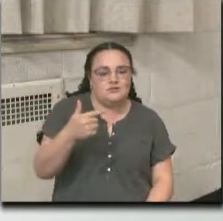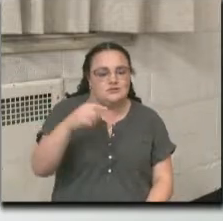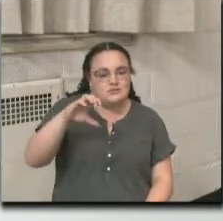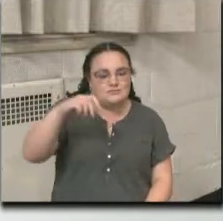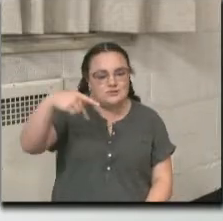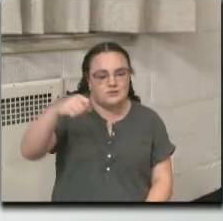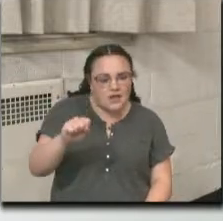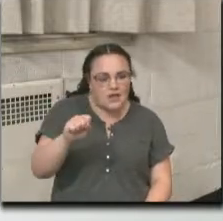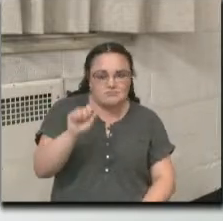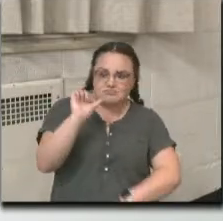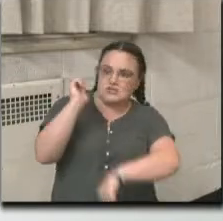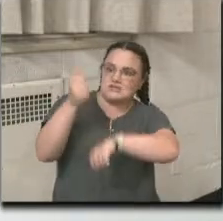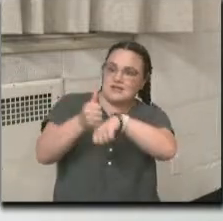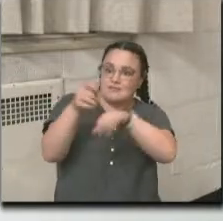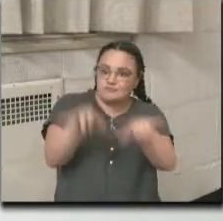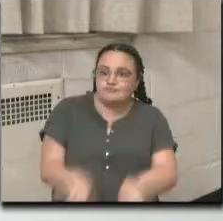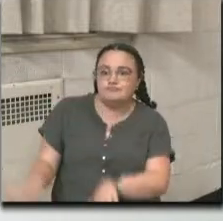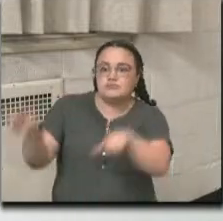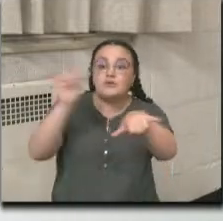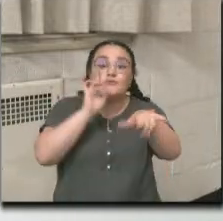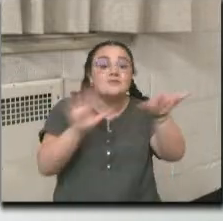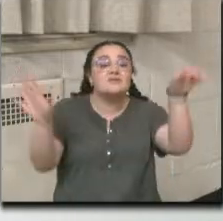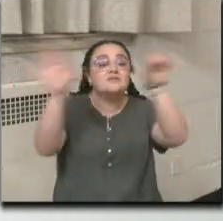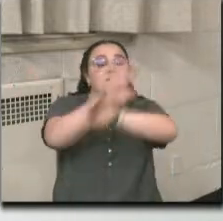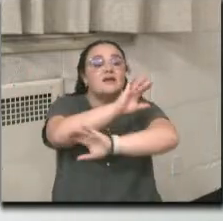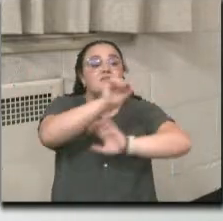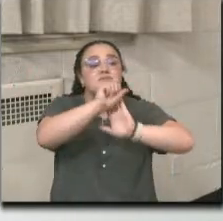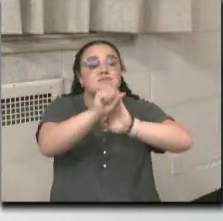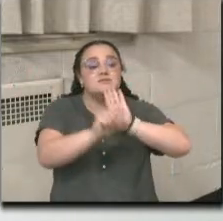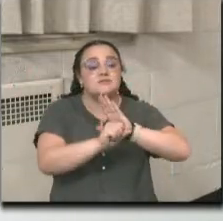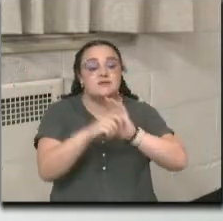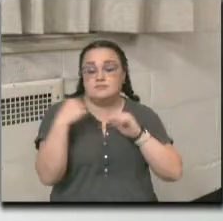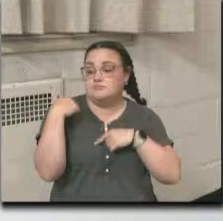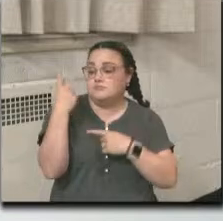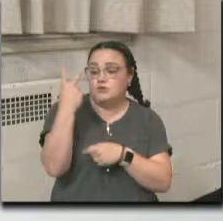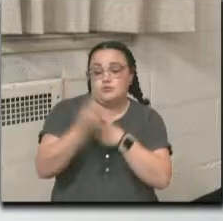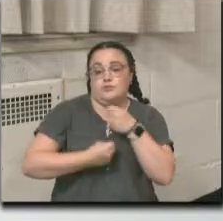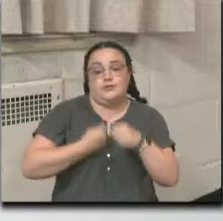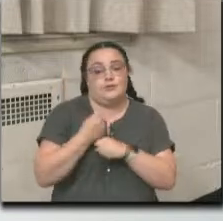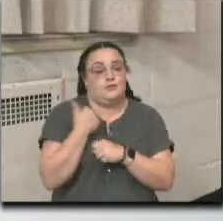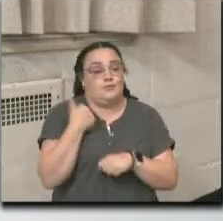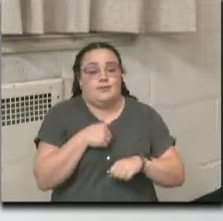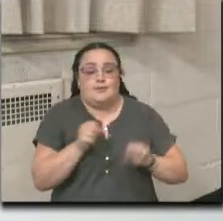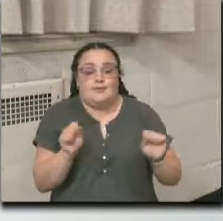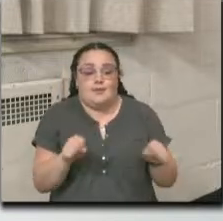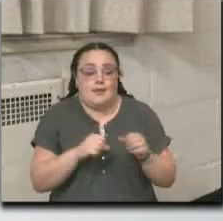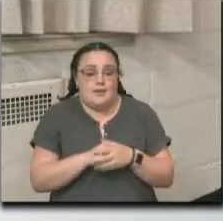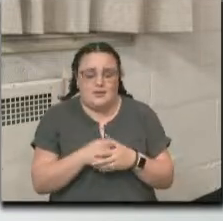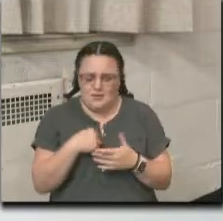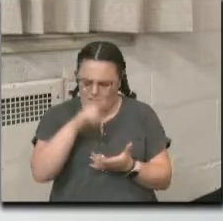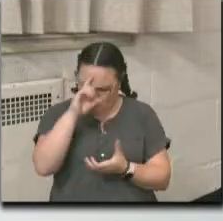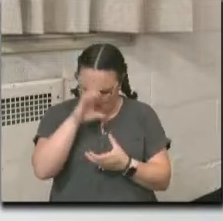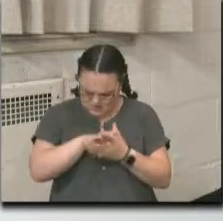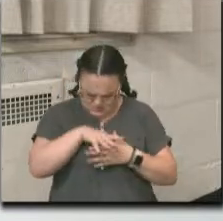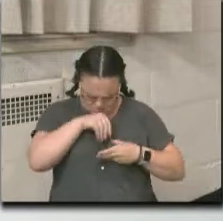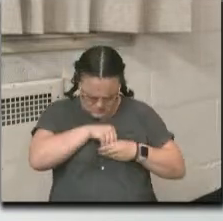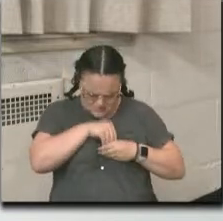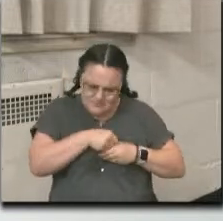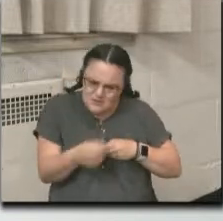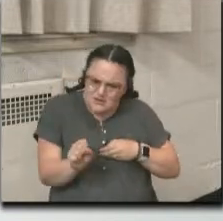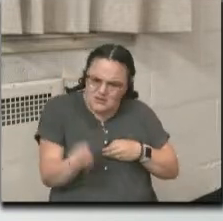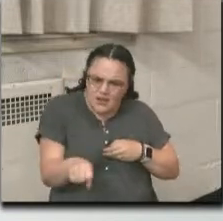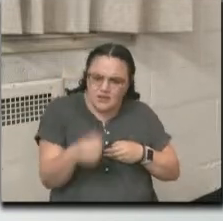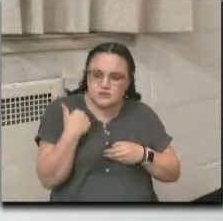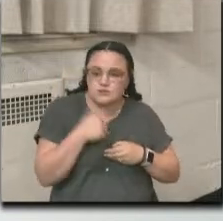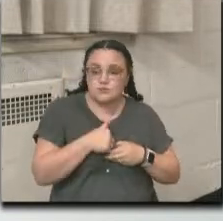set the standard for the state. And I have said that for 2 years. I believe that in my heart. So I will sit and